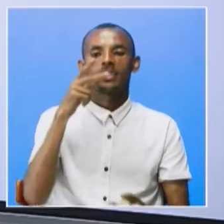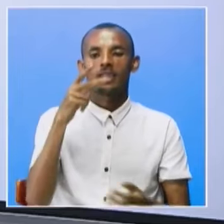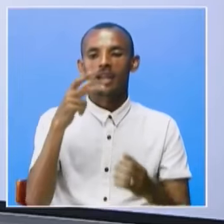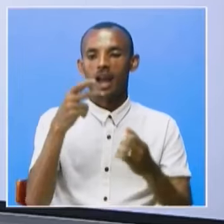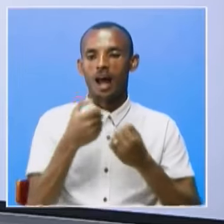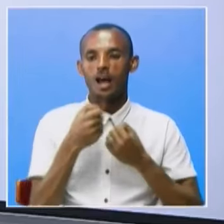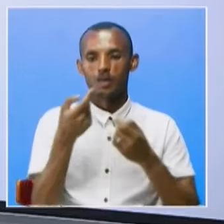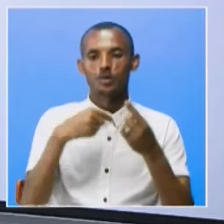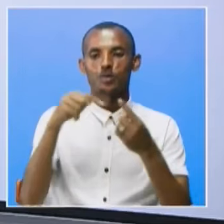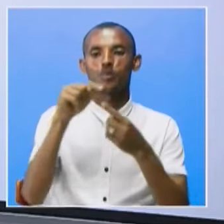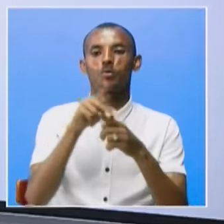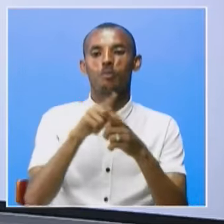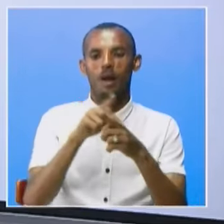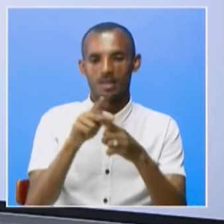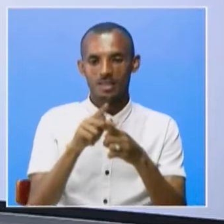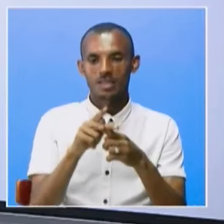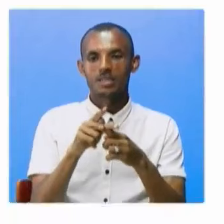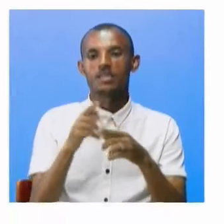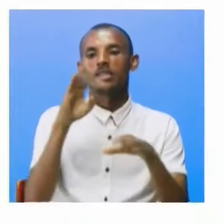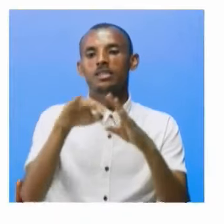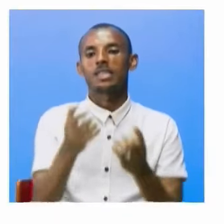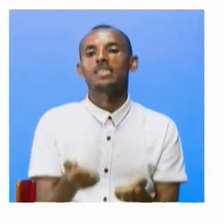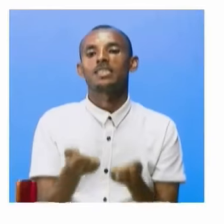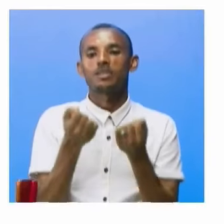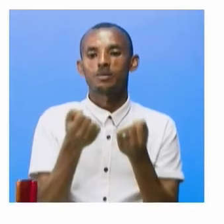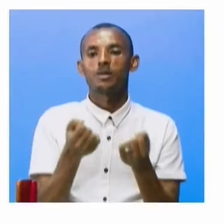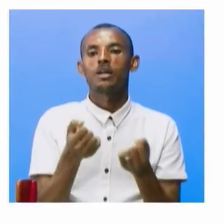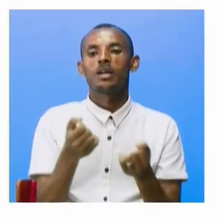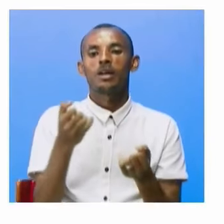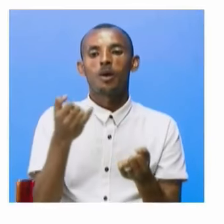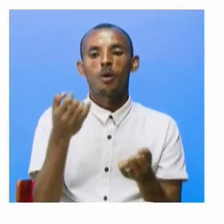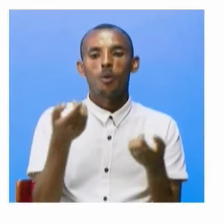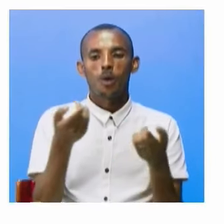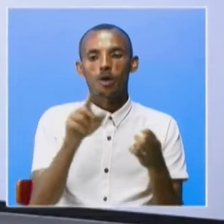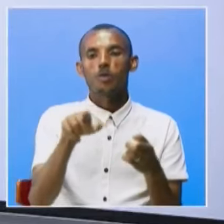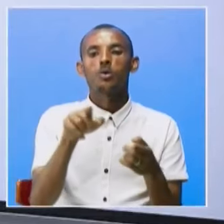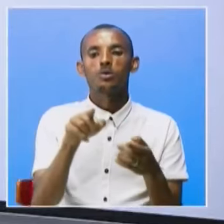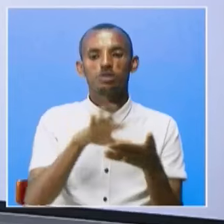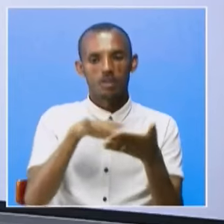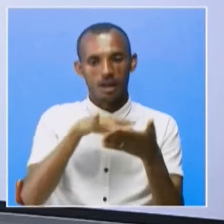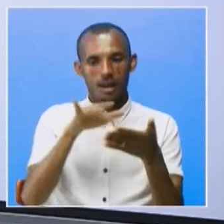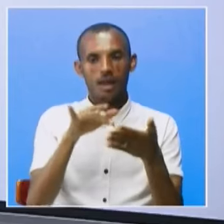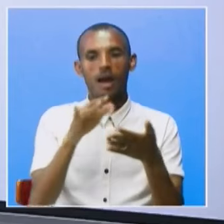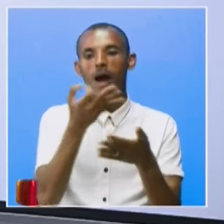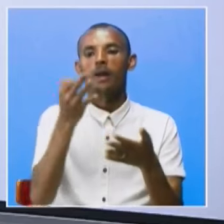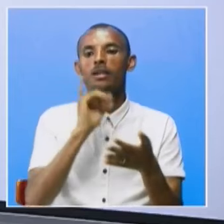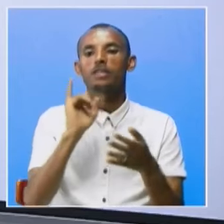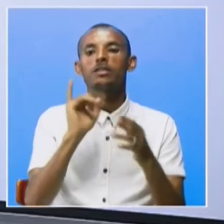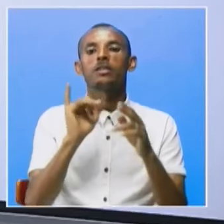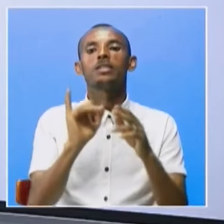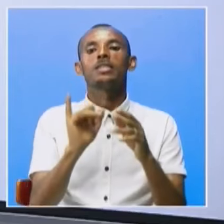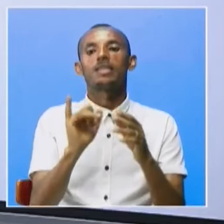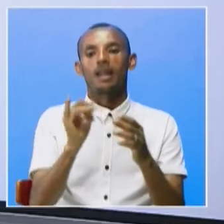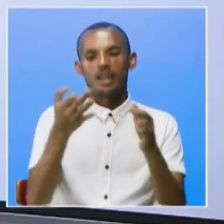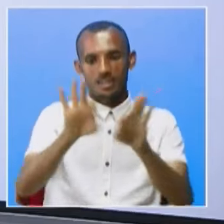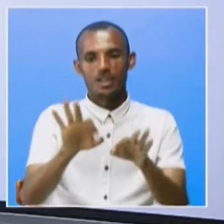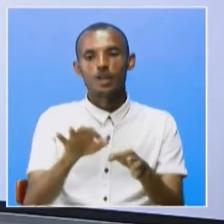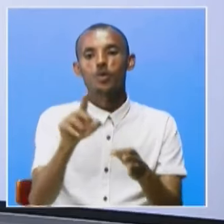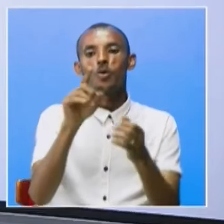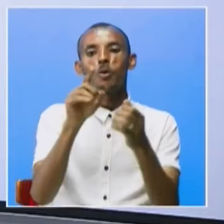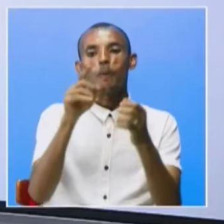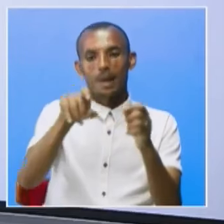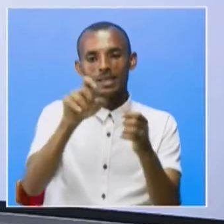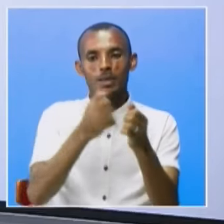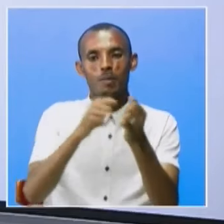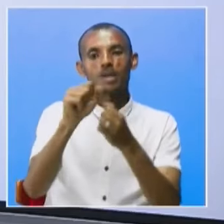gym. That means for you to study hard is what? Is necessary because you want to pass your exams,